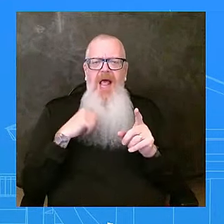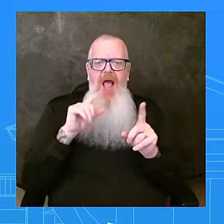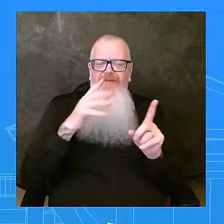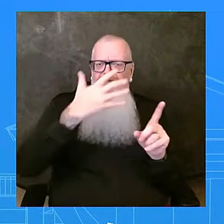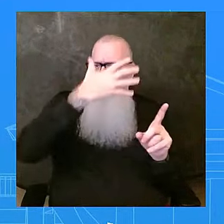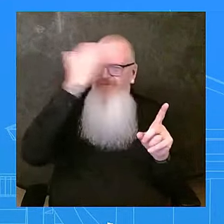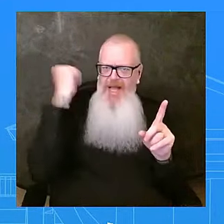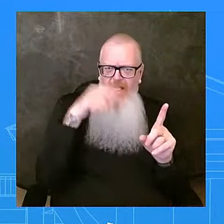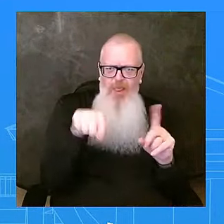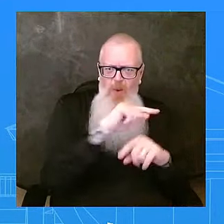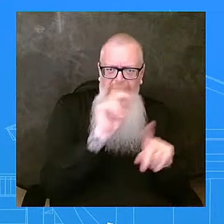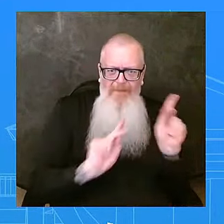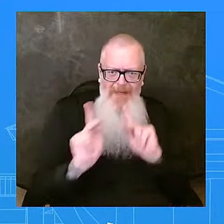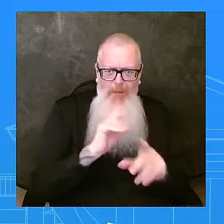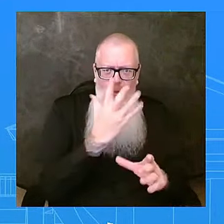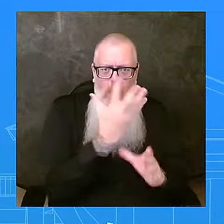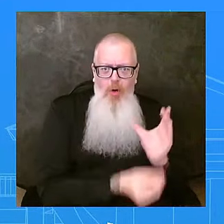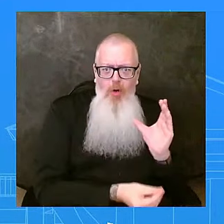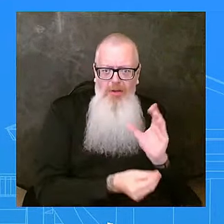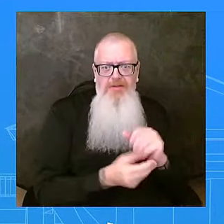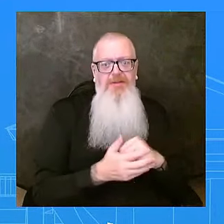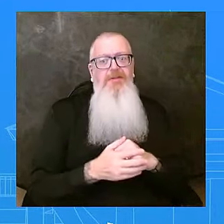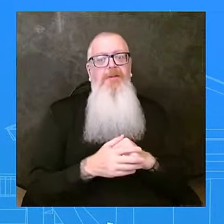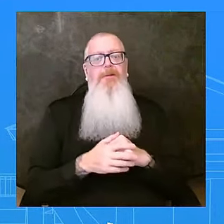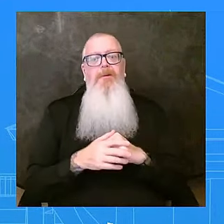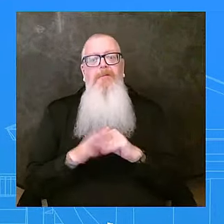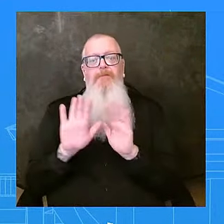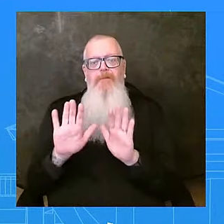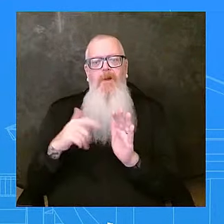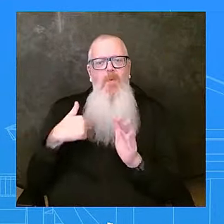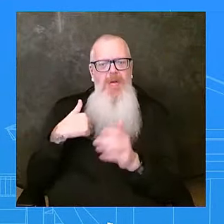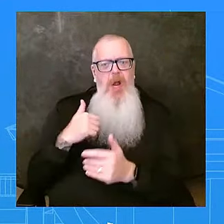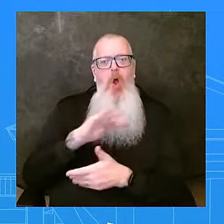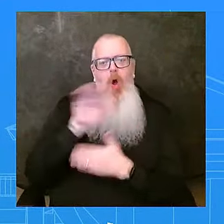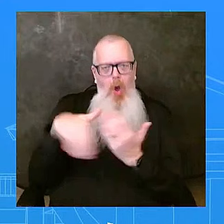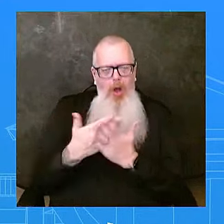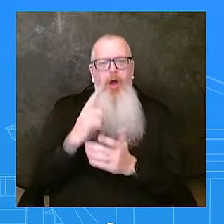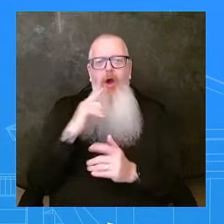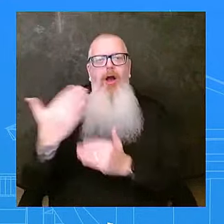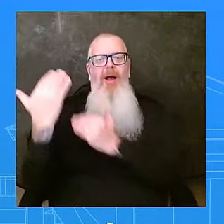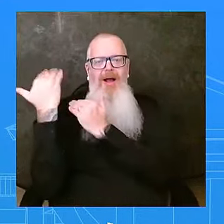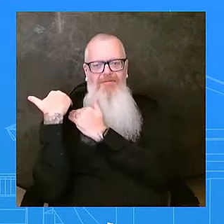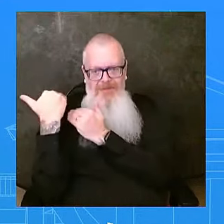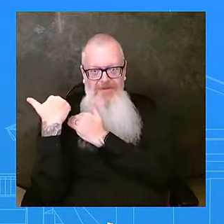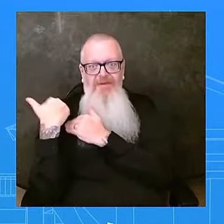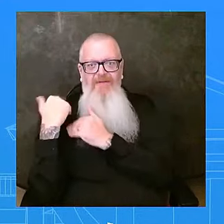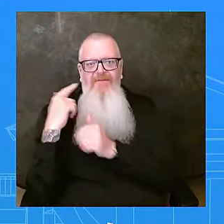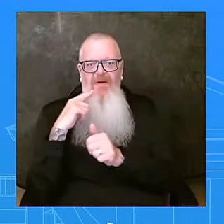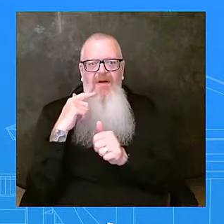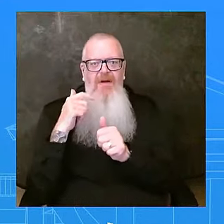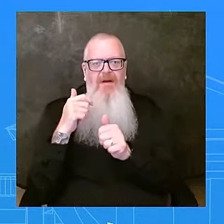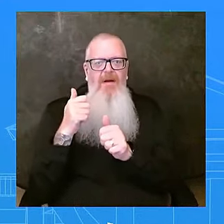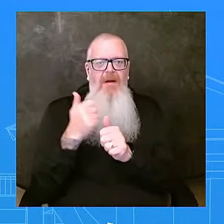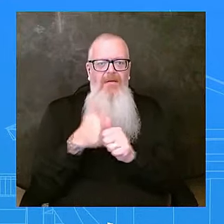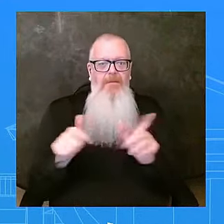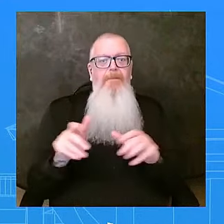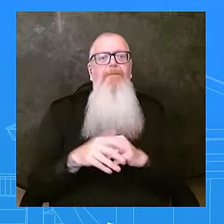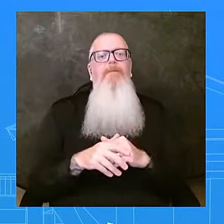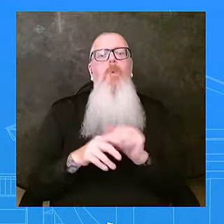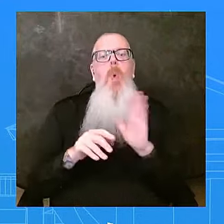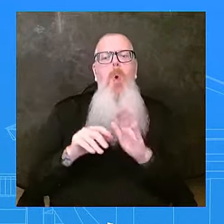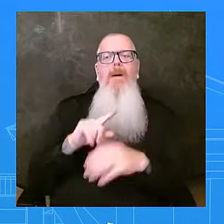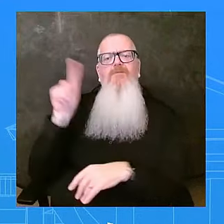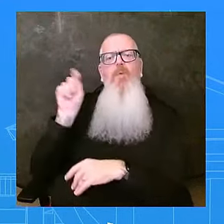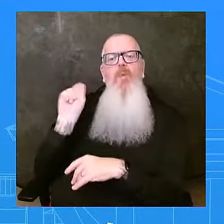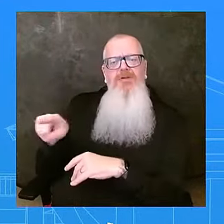again, we hold ourselves all accountable for that. One other part of the world, because there's been some movement regarding Venezuela just in the last